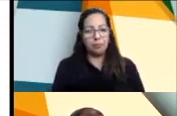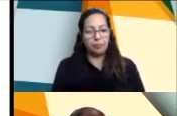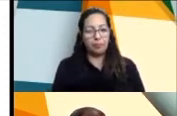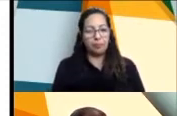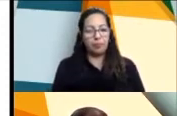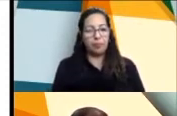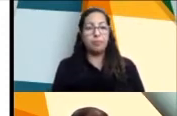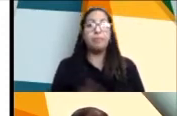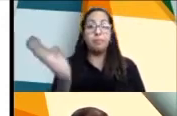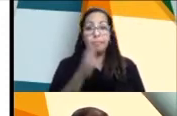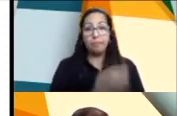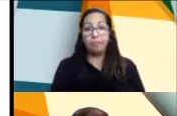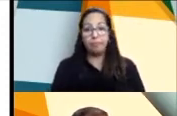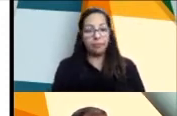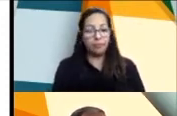Next slide.